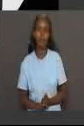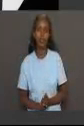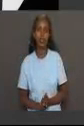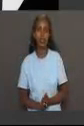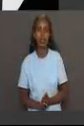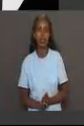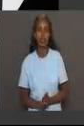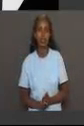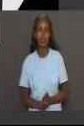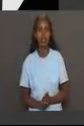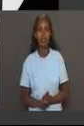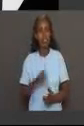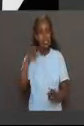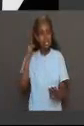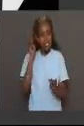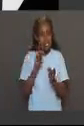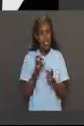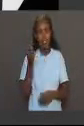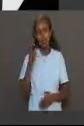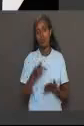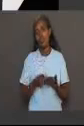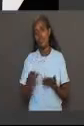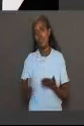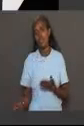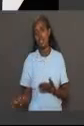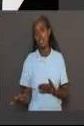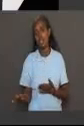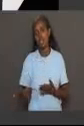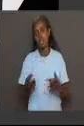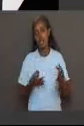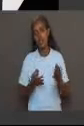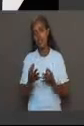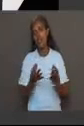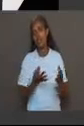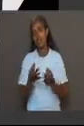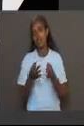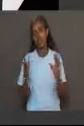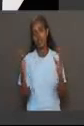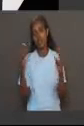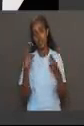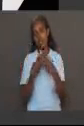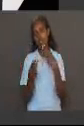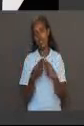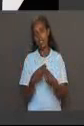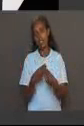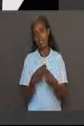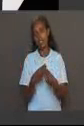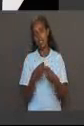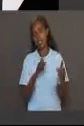Often, success or failure can be expressed mathematically